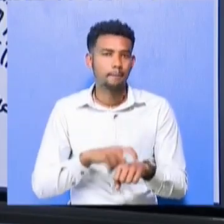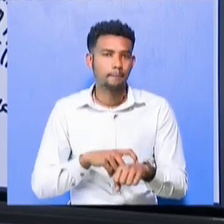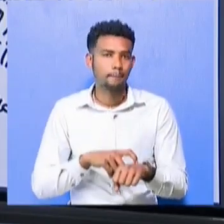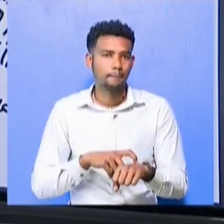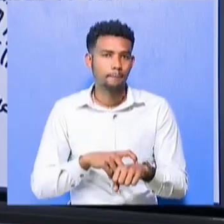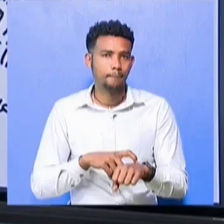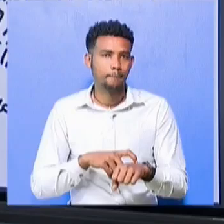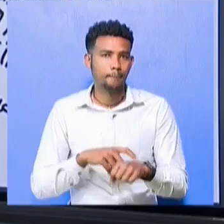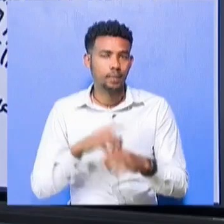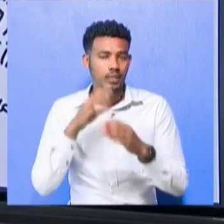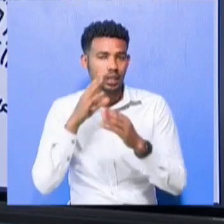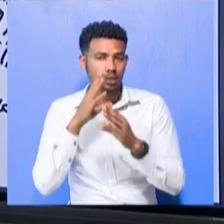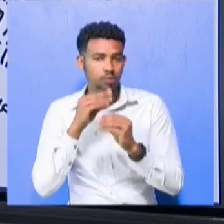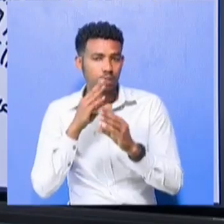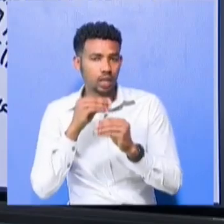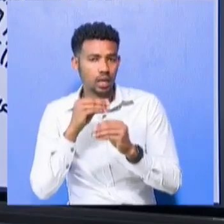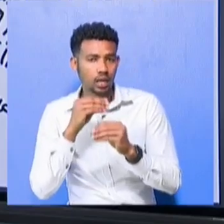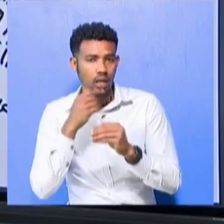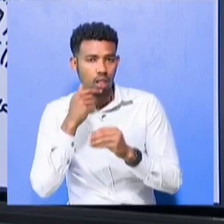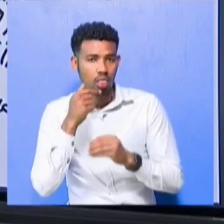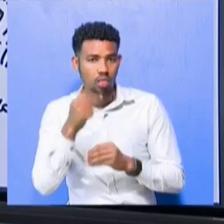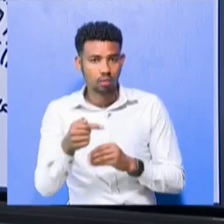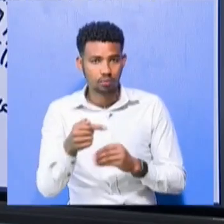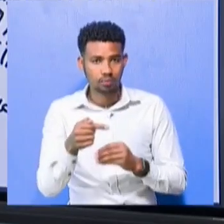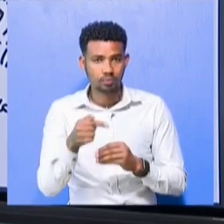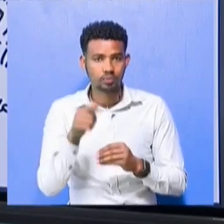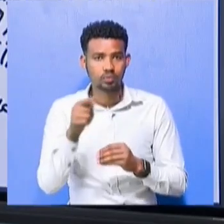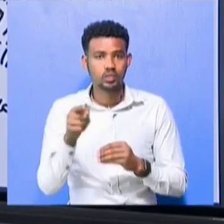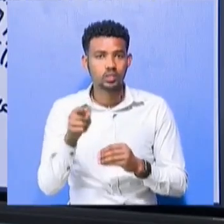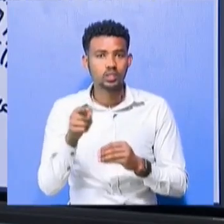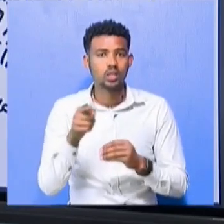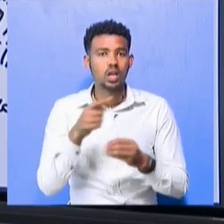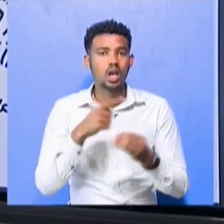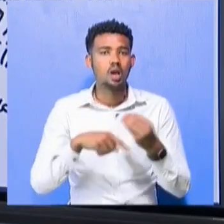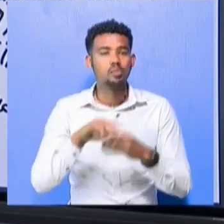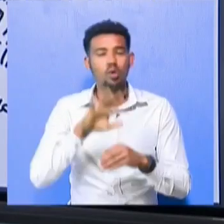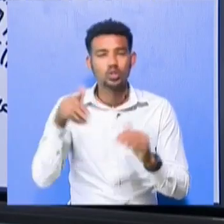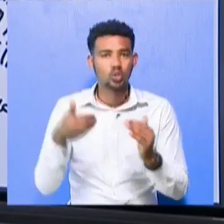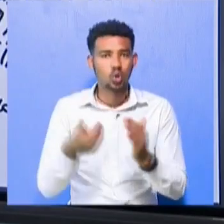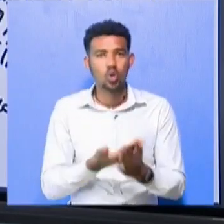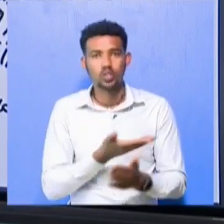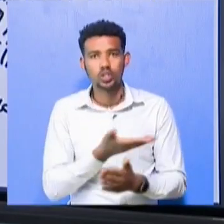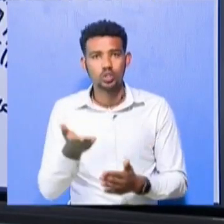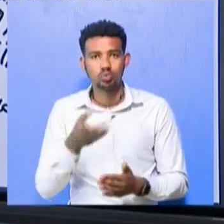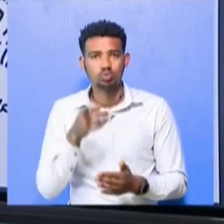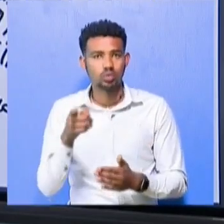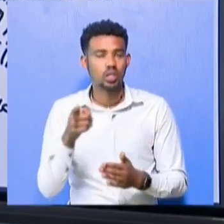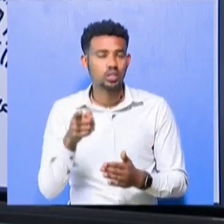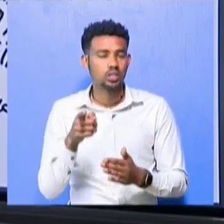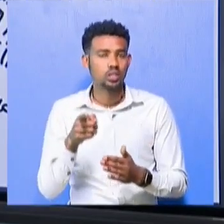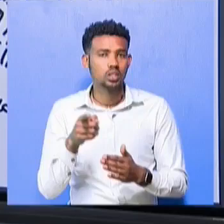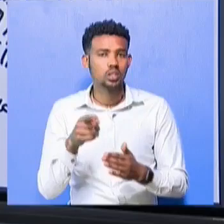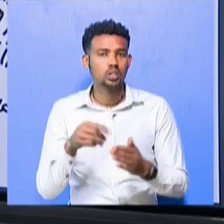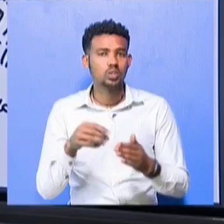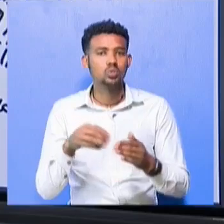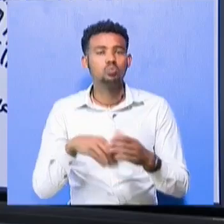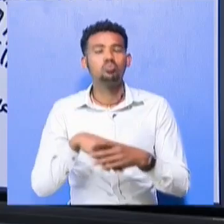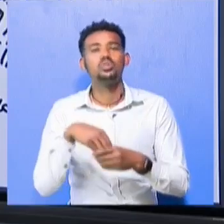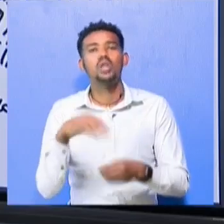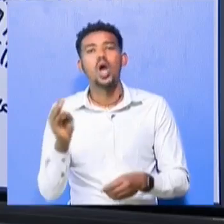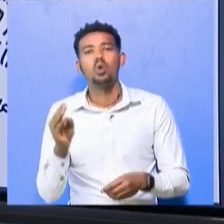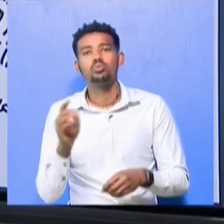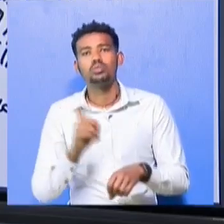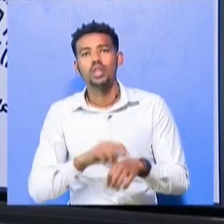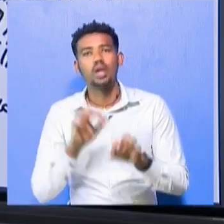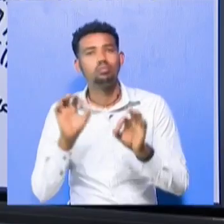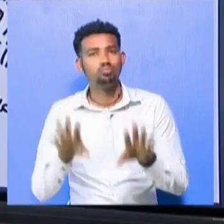So the speaker has to give more emphasis about all the issues that are stated there. Without time, there is no